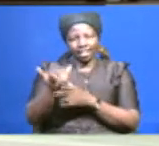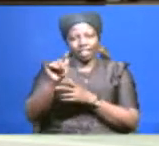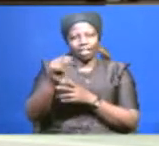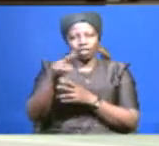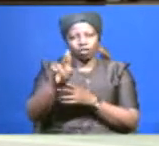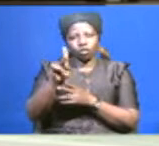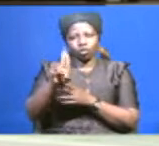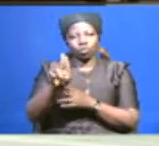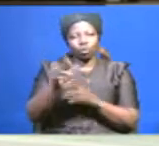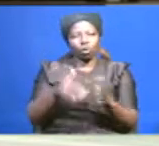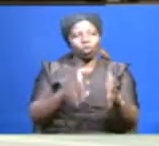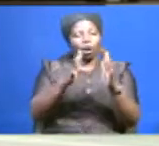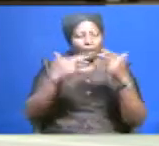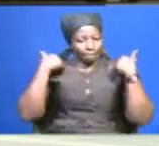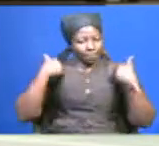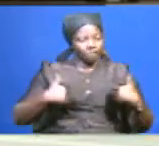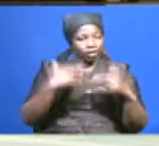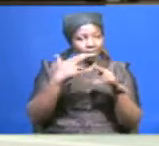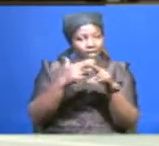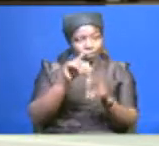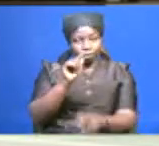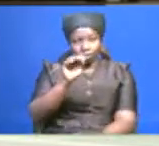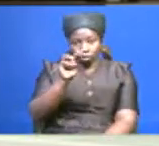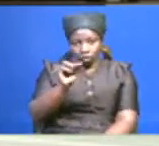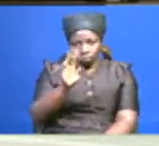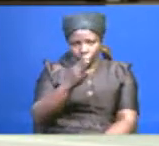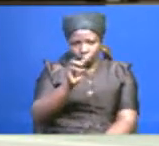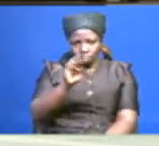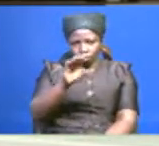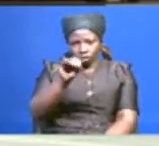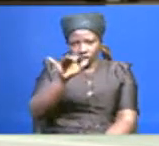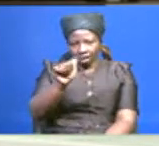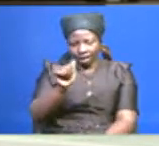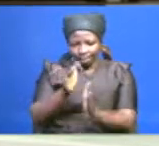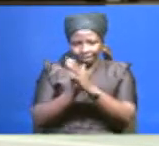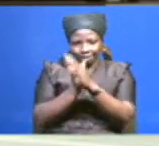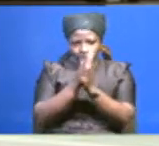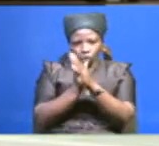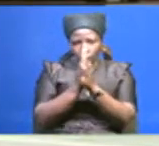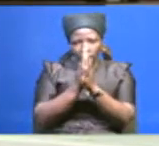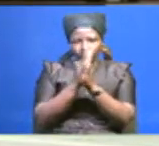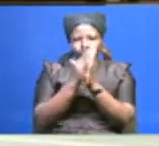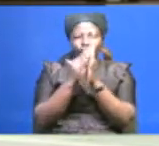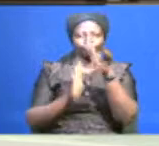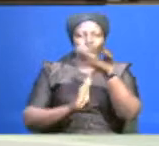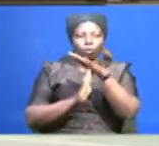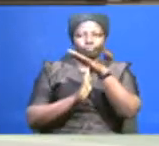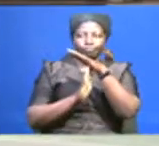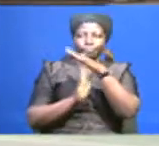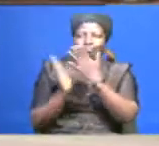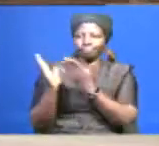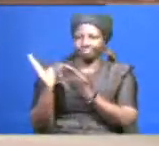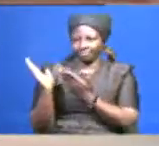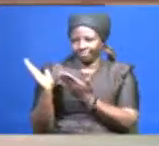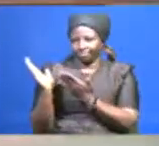Boyer, and here is a summary of our top stories tonight.